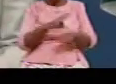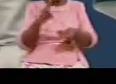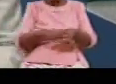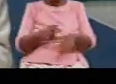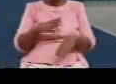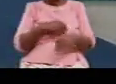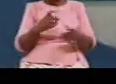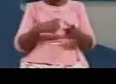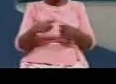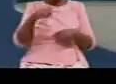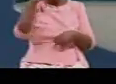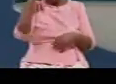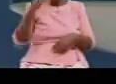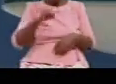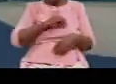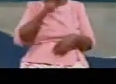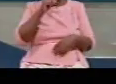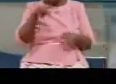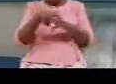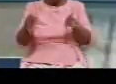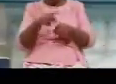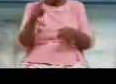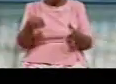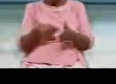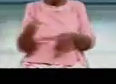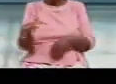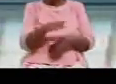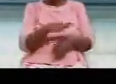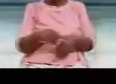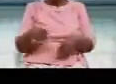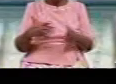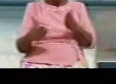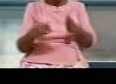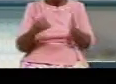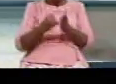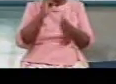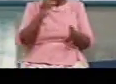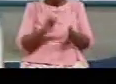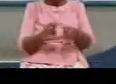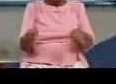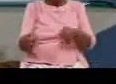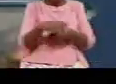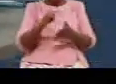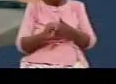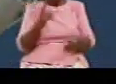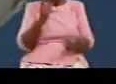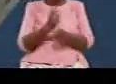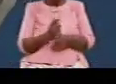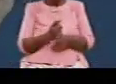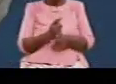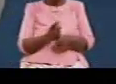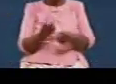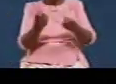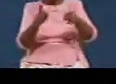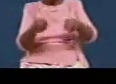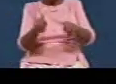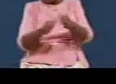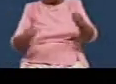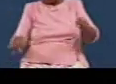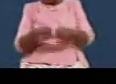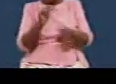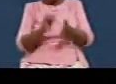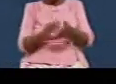because I'm not cheating like them. It may be that day you let down. The Lord will come, and then he will not find